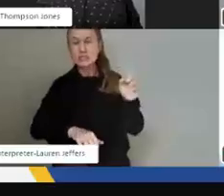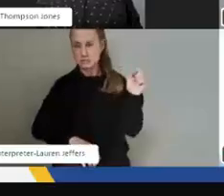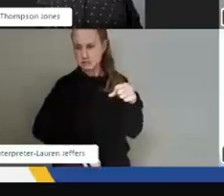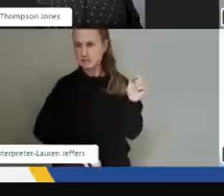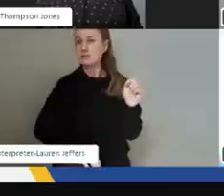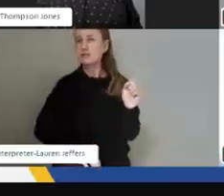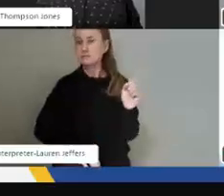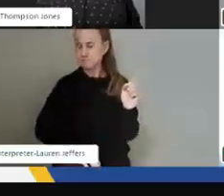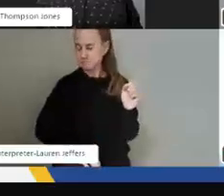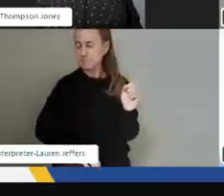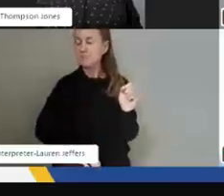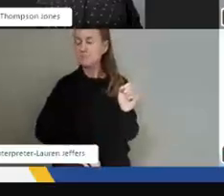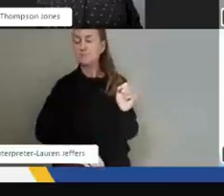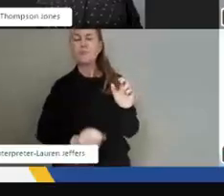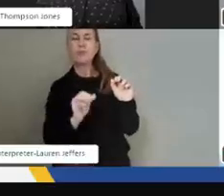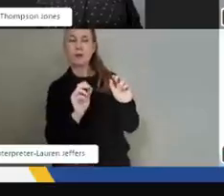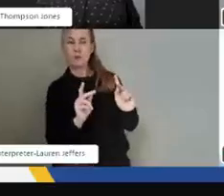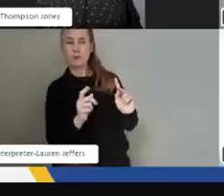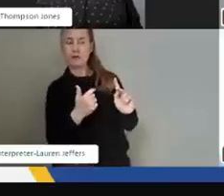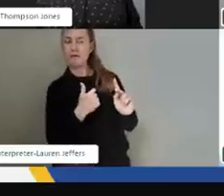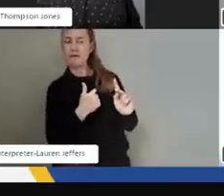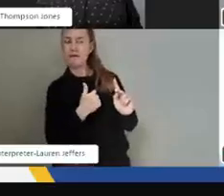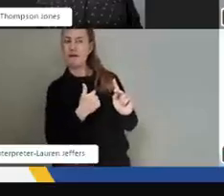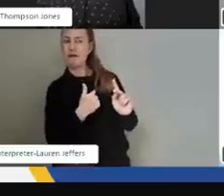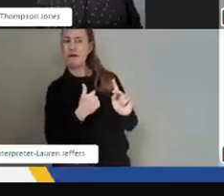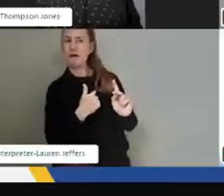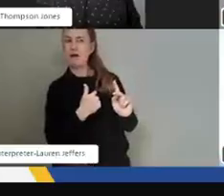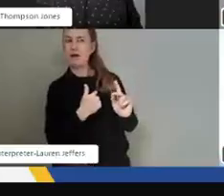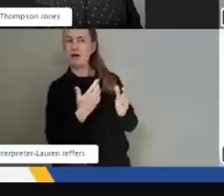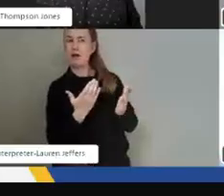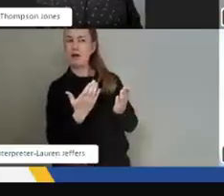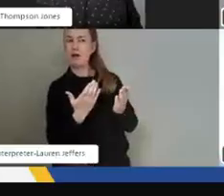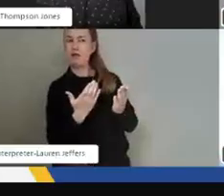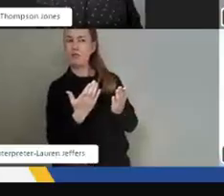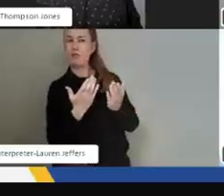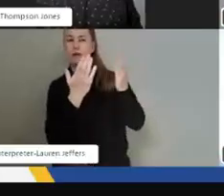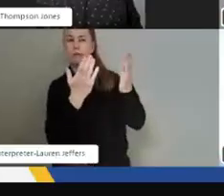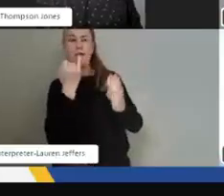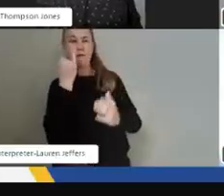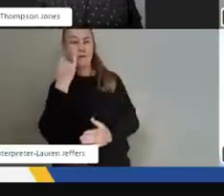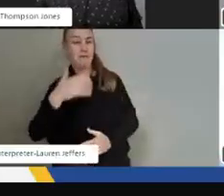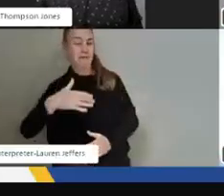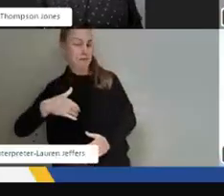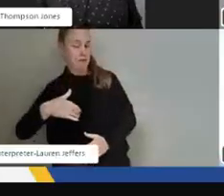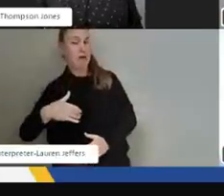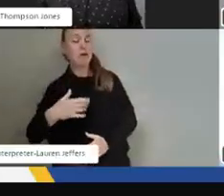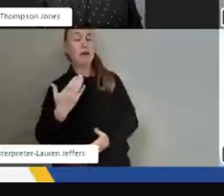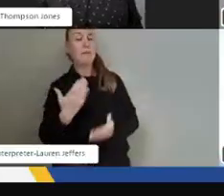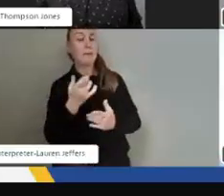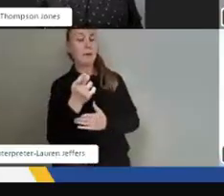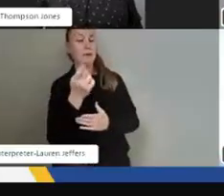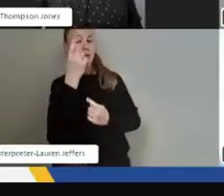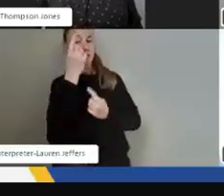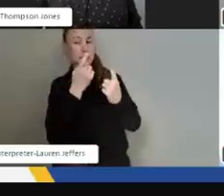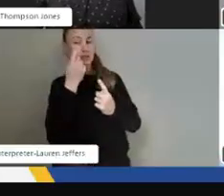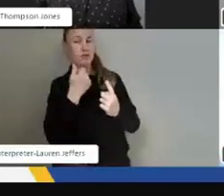yeah. Okay, I would recommend, if you have not done this already, to consider having